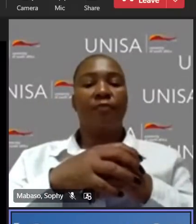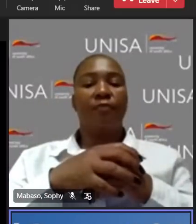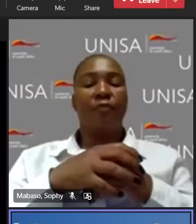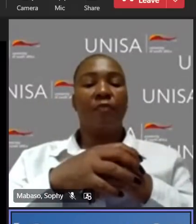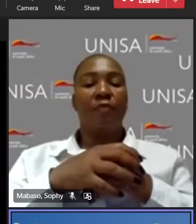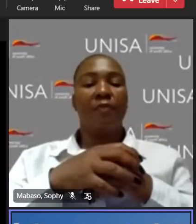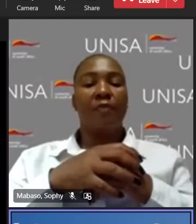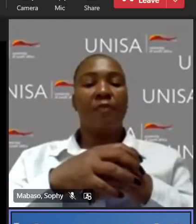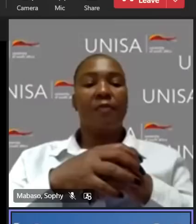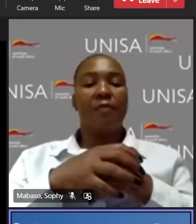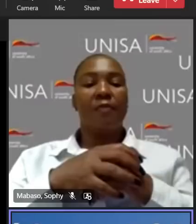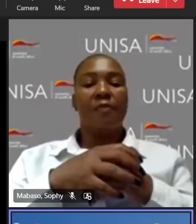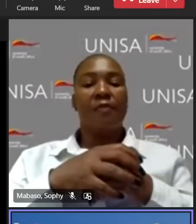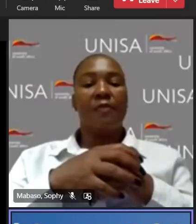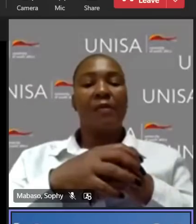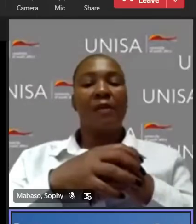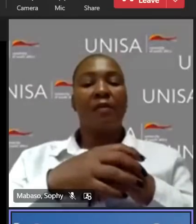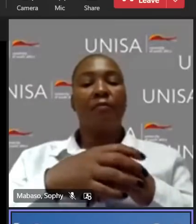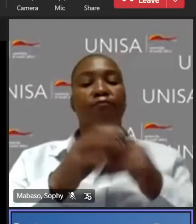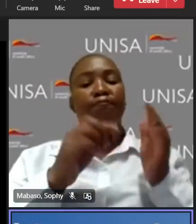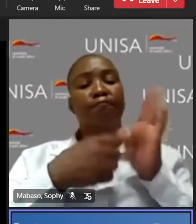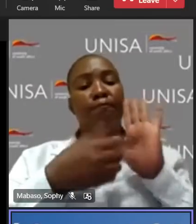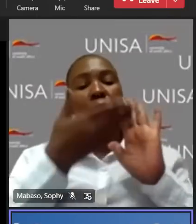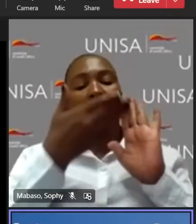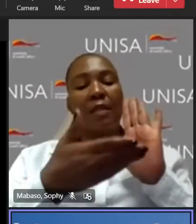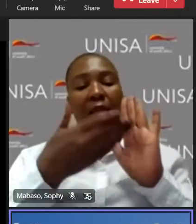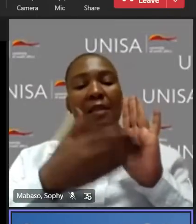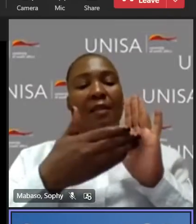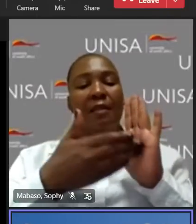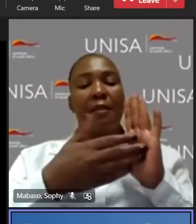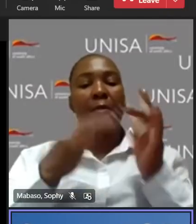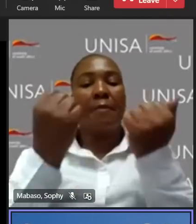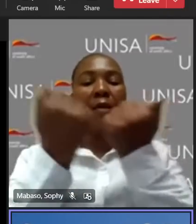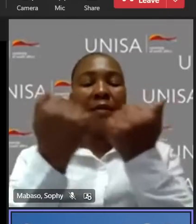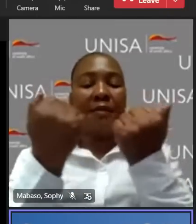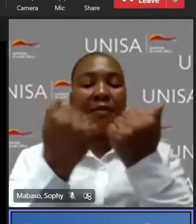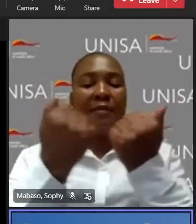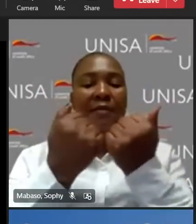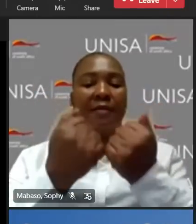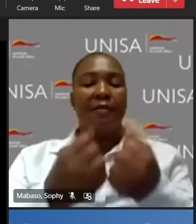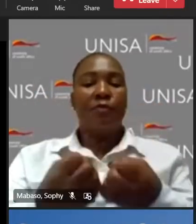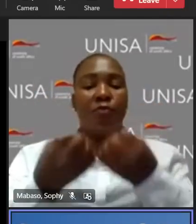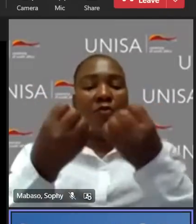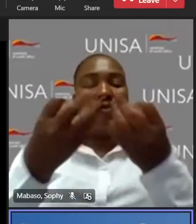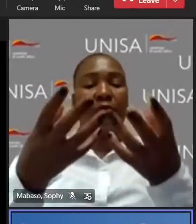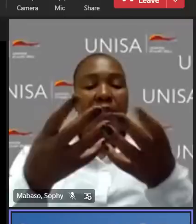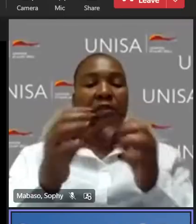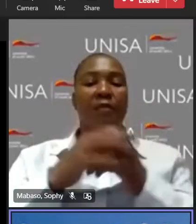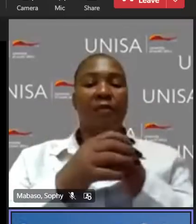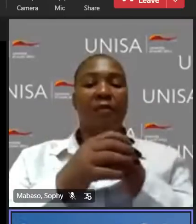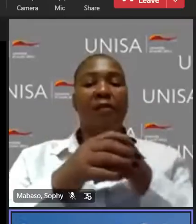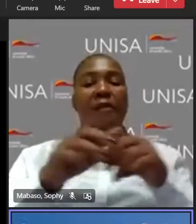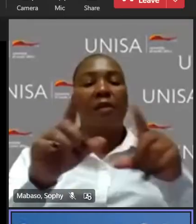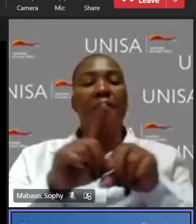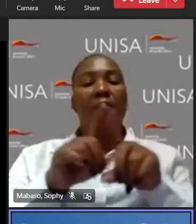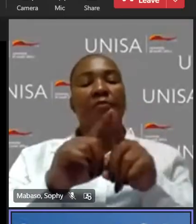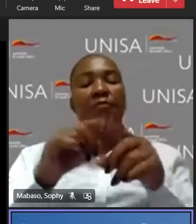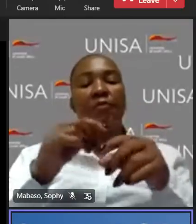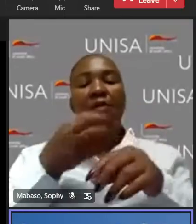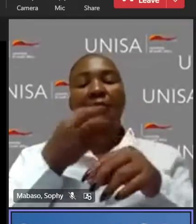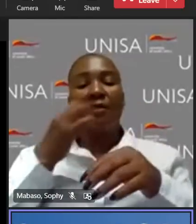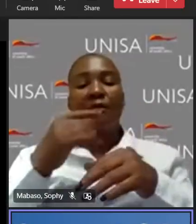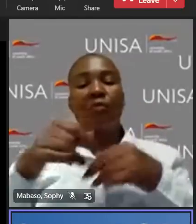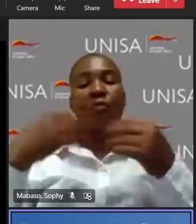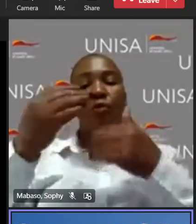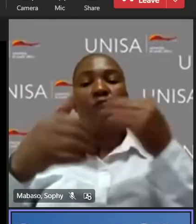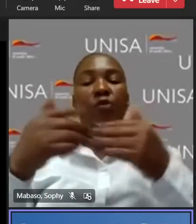So these are the types of bursary schemes that we offer. And as I go on my slides,